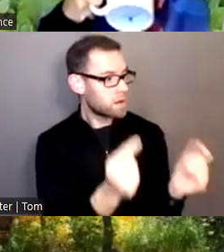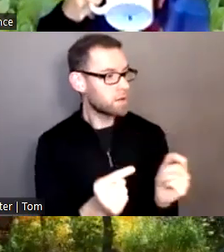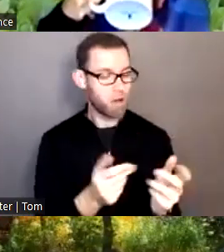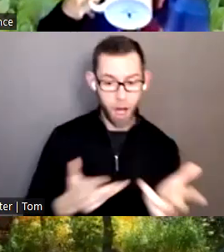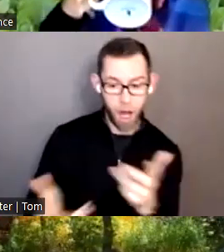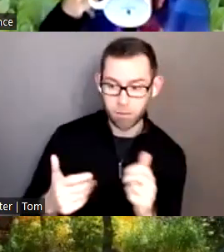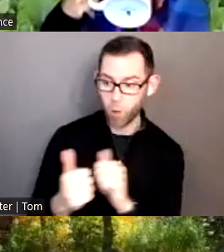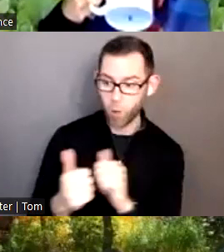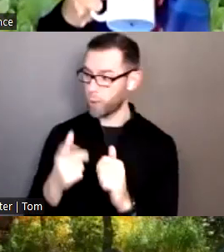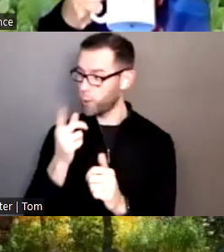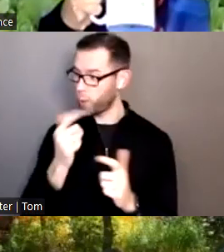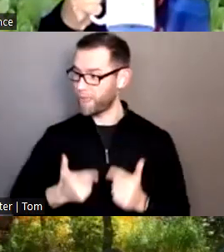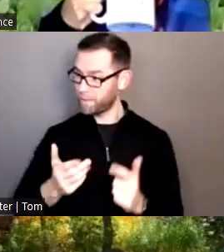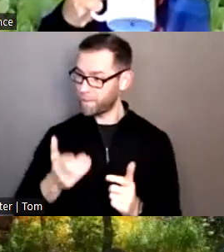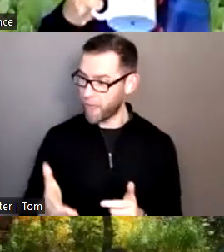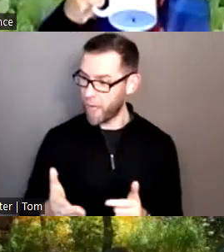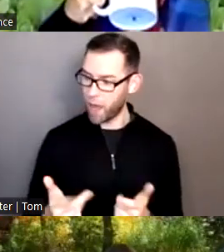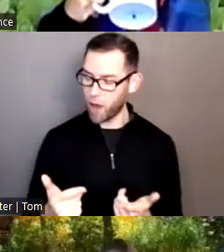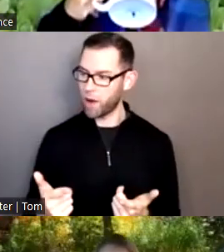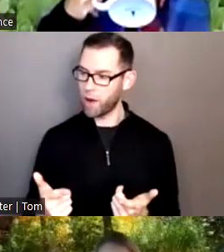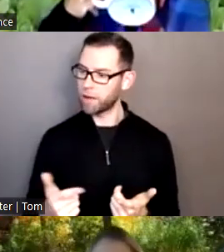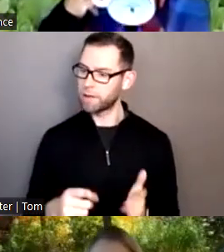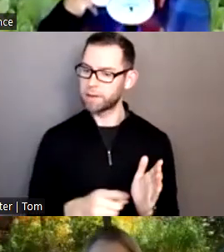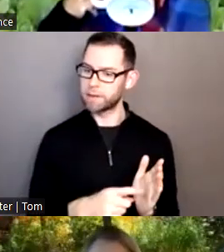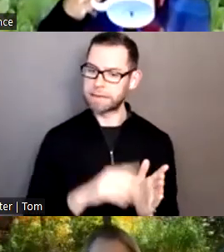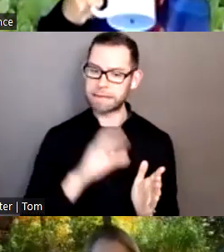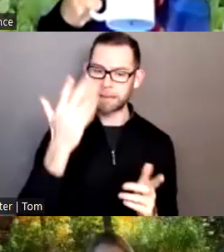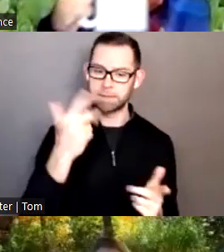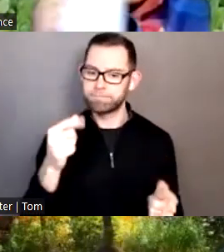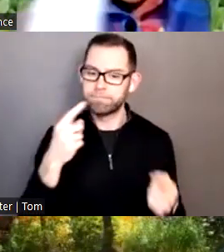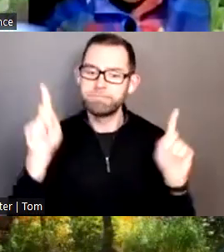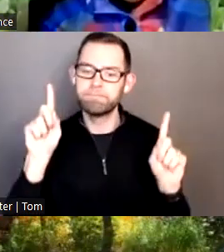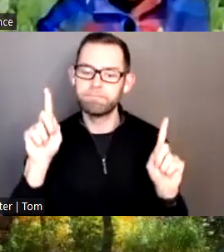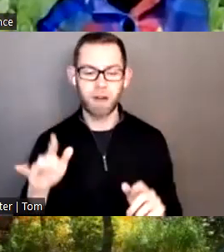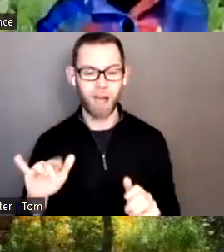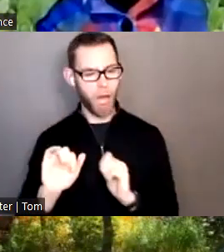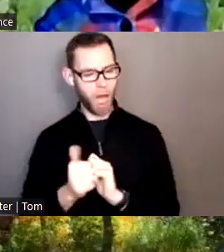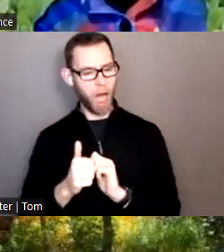these EJ neighborhoods. And how do we close that gap?